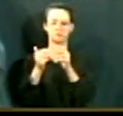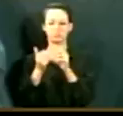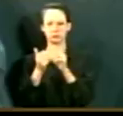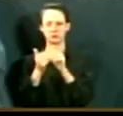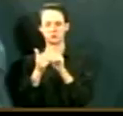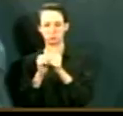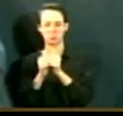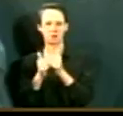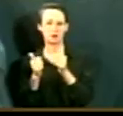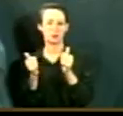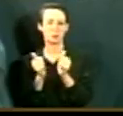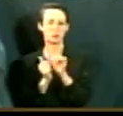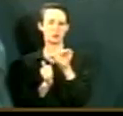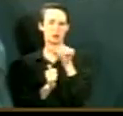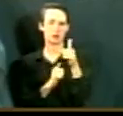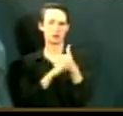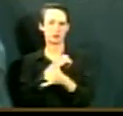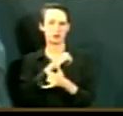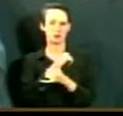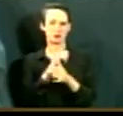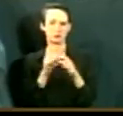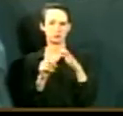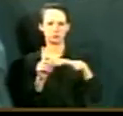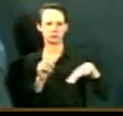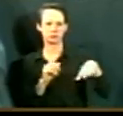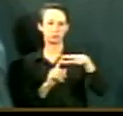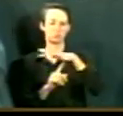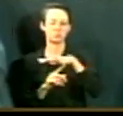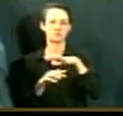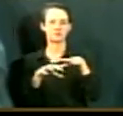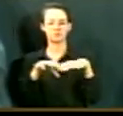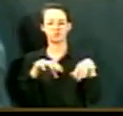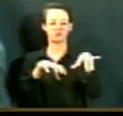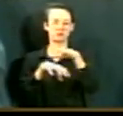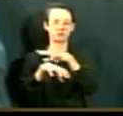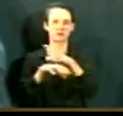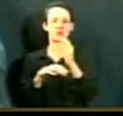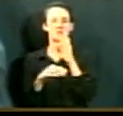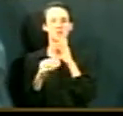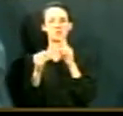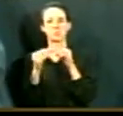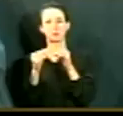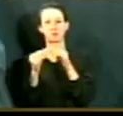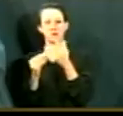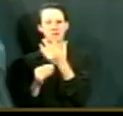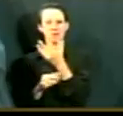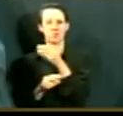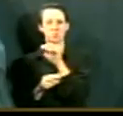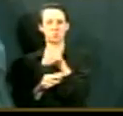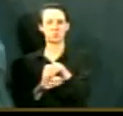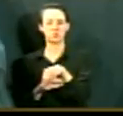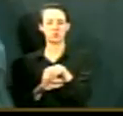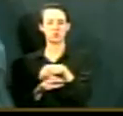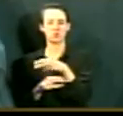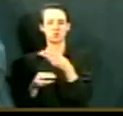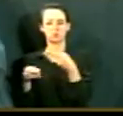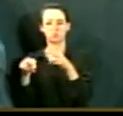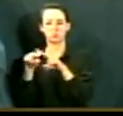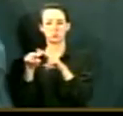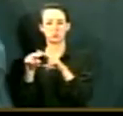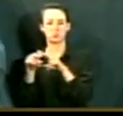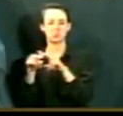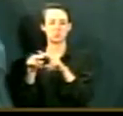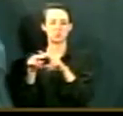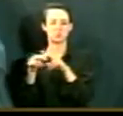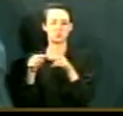surrounding counties, we were talking about a 5% raise over 5 or 6 years, something